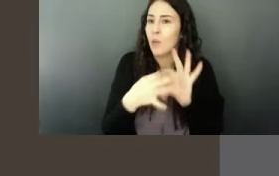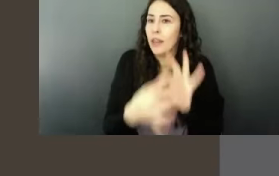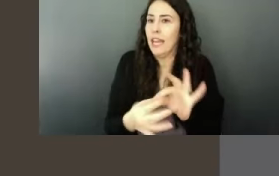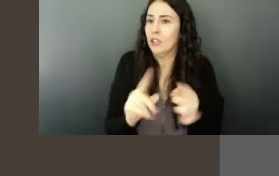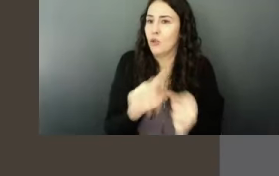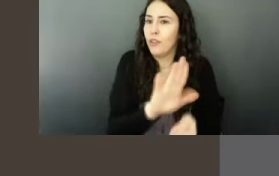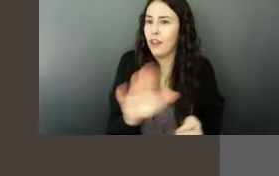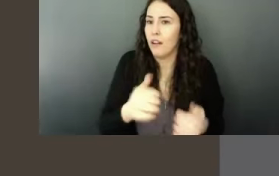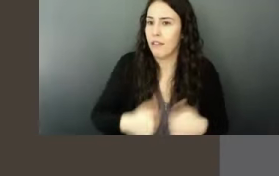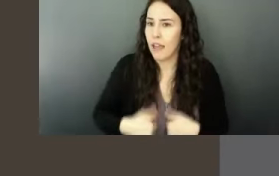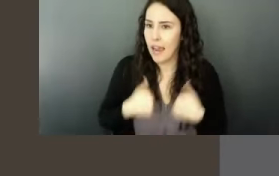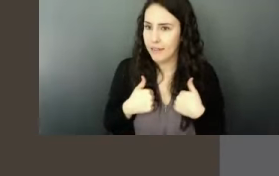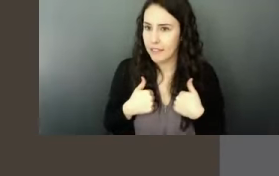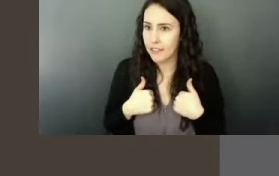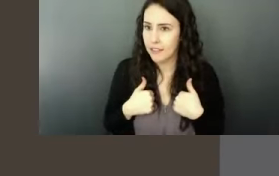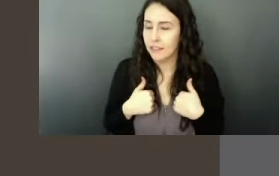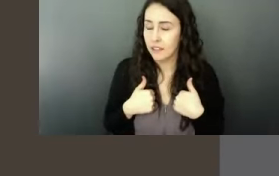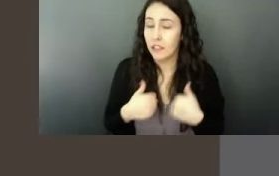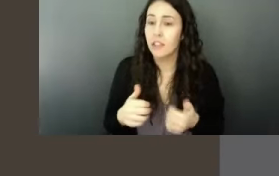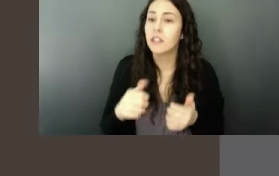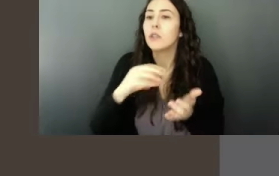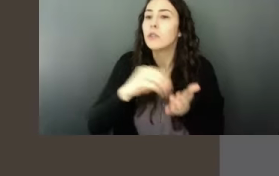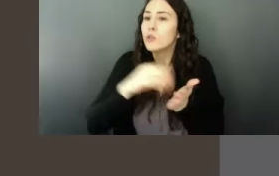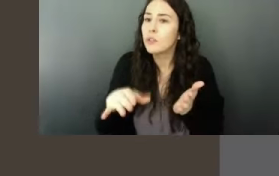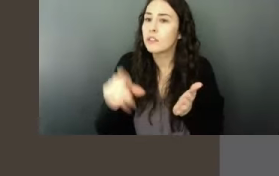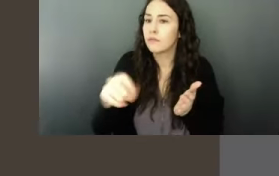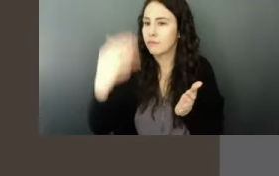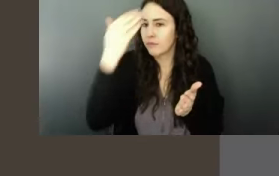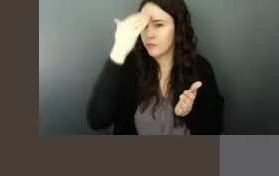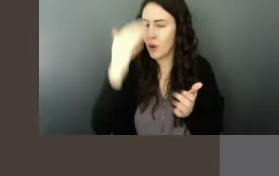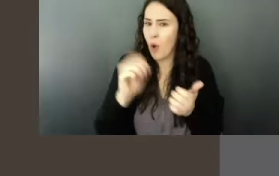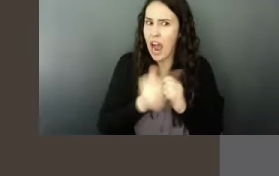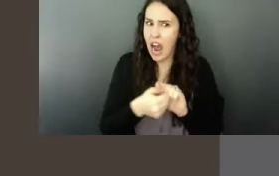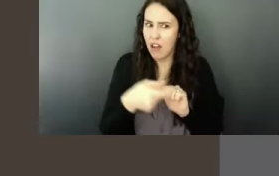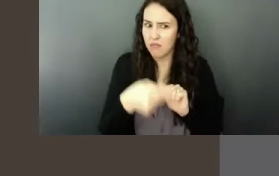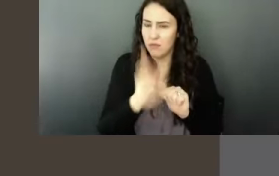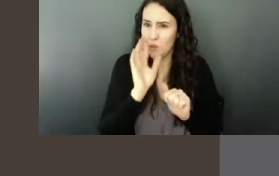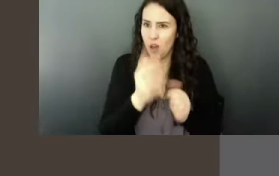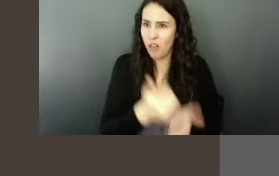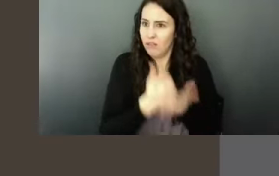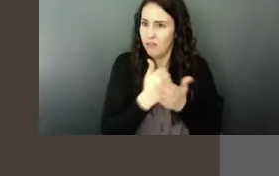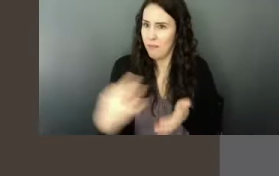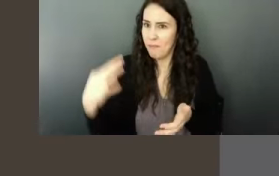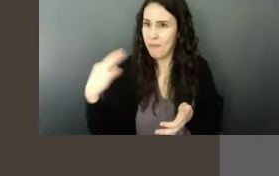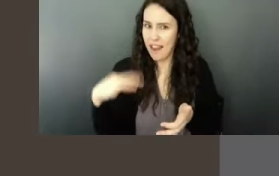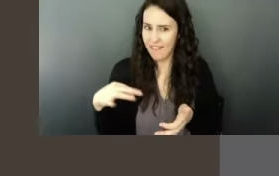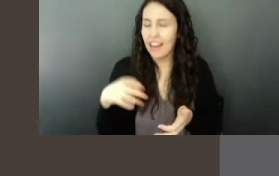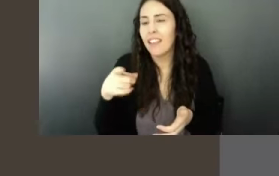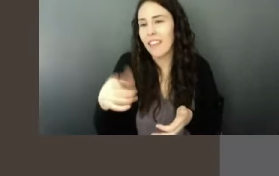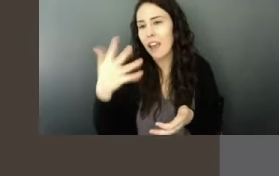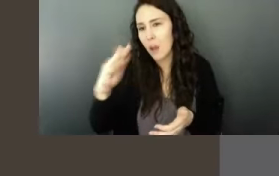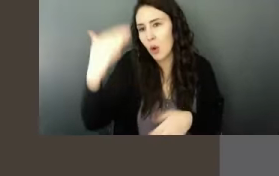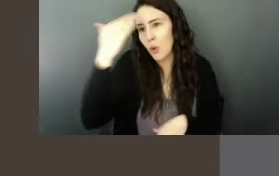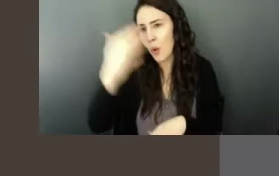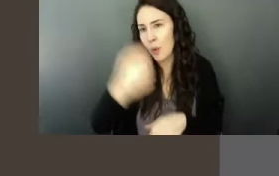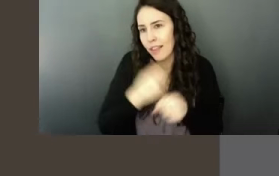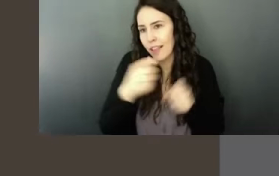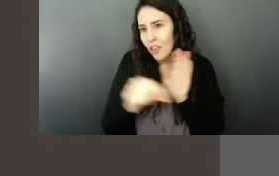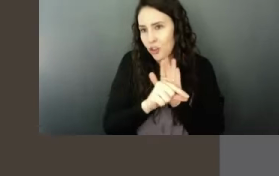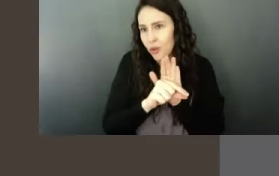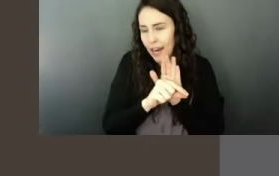going to need to know what benefit they're going to get beyond just the grade. Like, they know that they're going to get the grade, but if it seems like they're